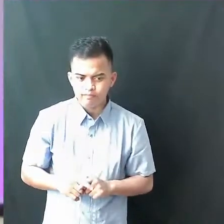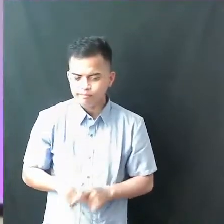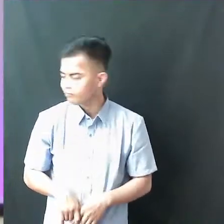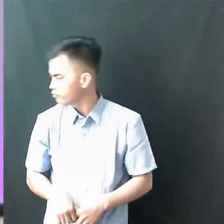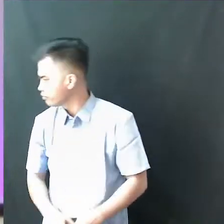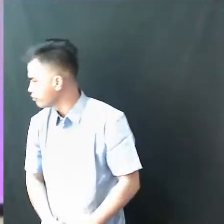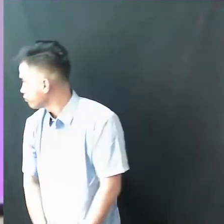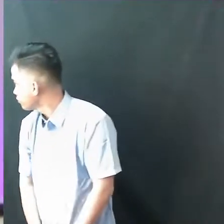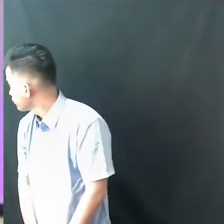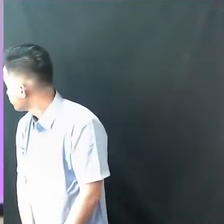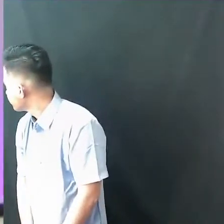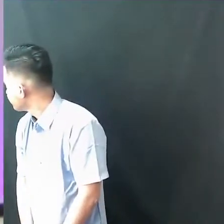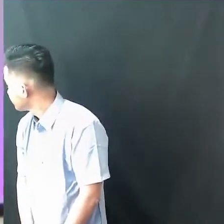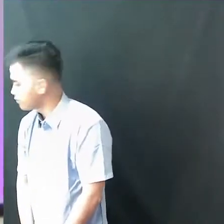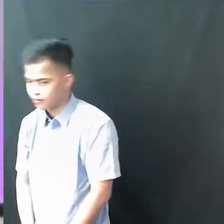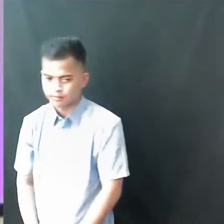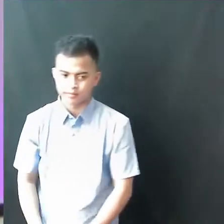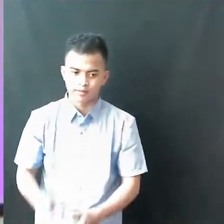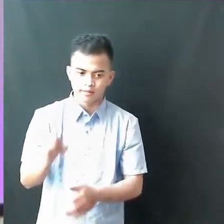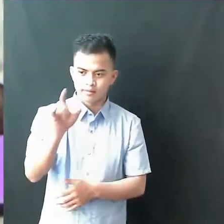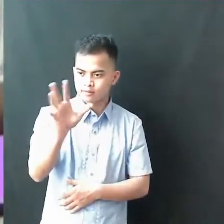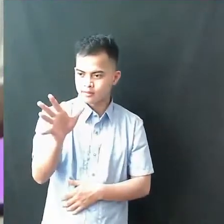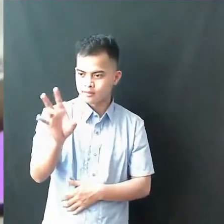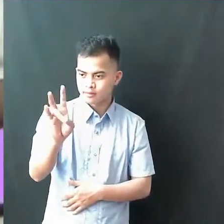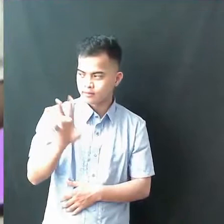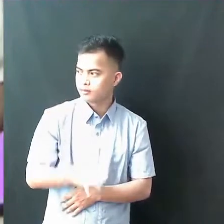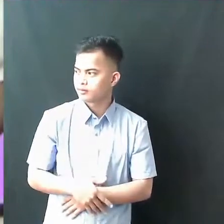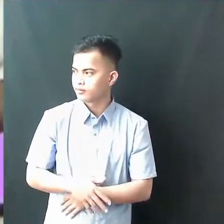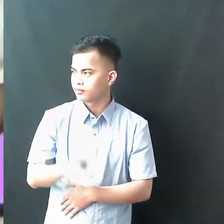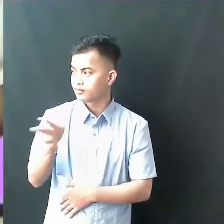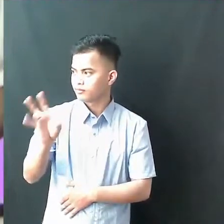on. Now go to verse 57.